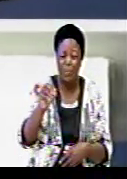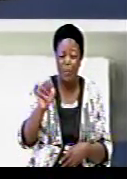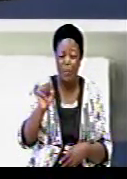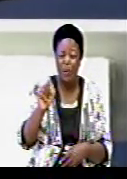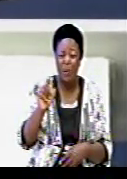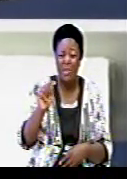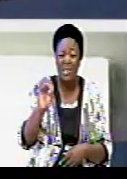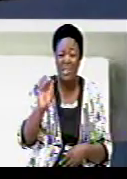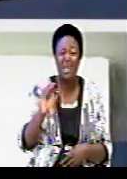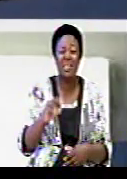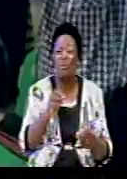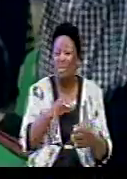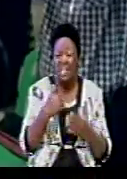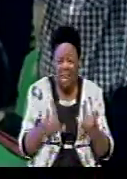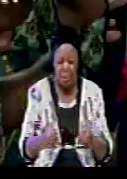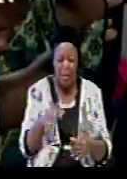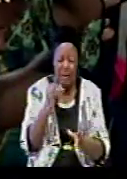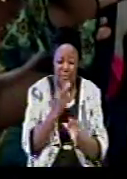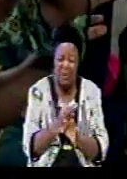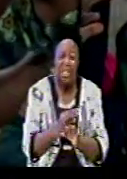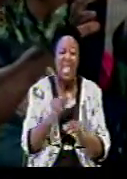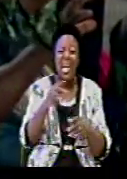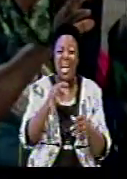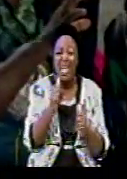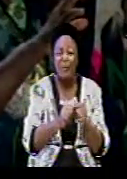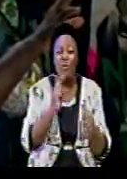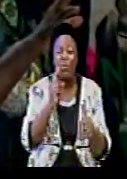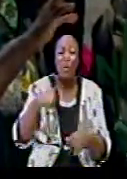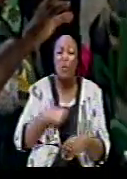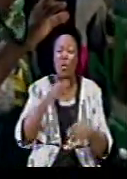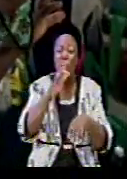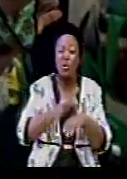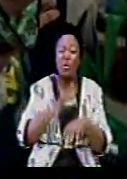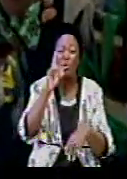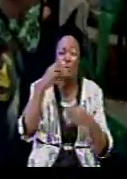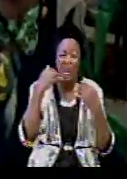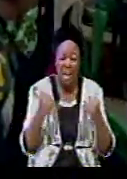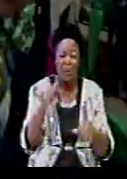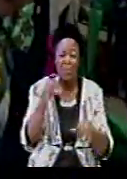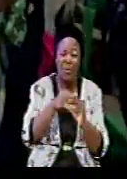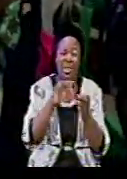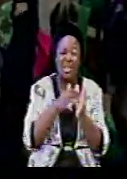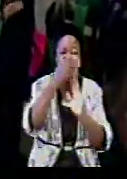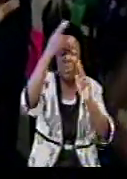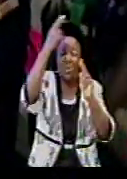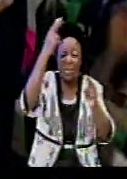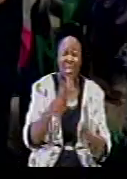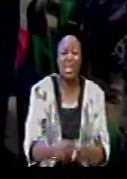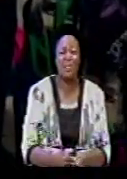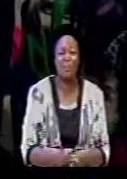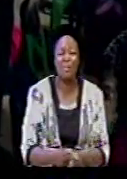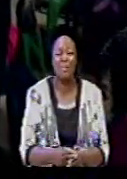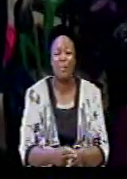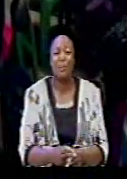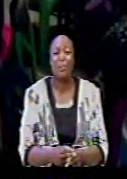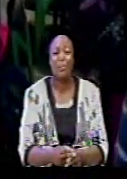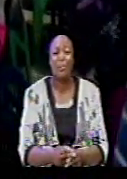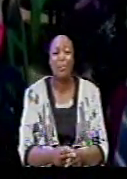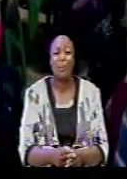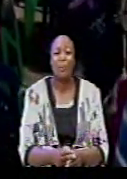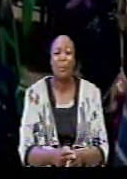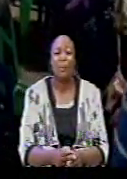everyone right now. My right, to my left, to my front, outside, everywhere,